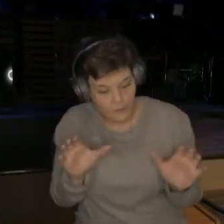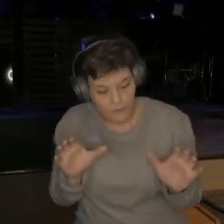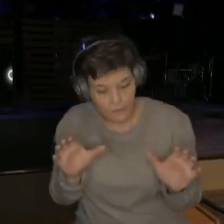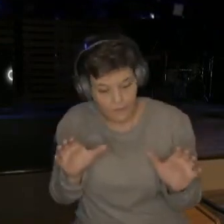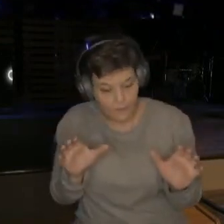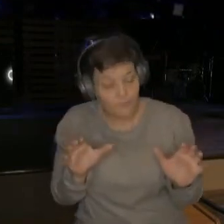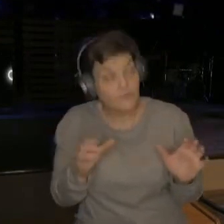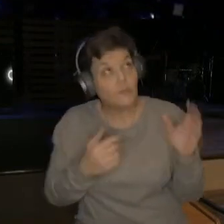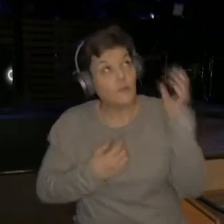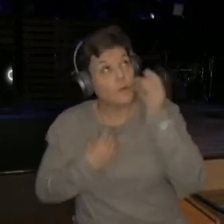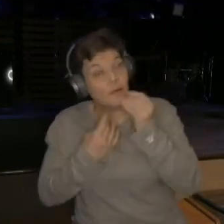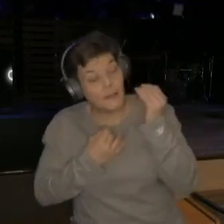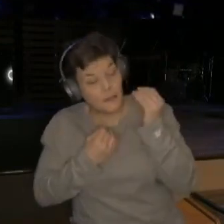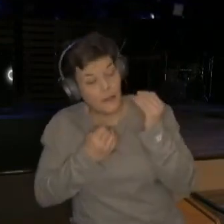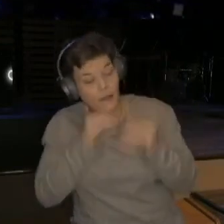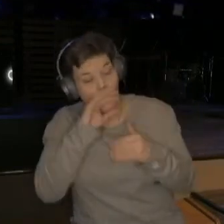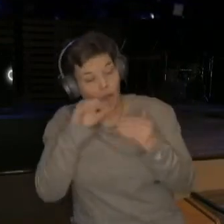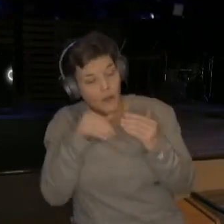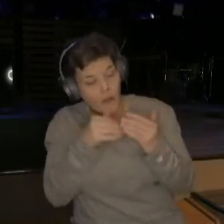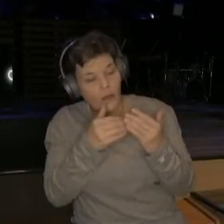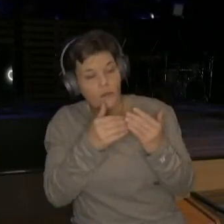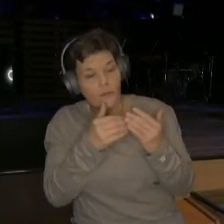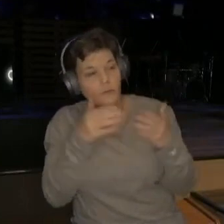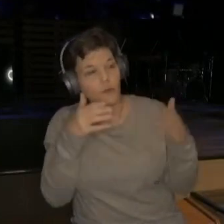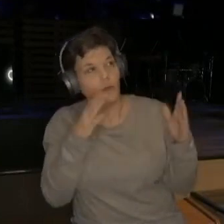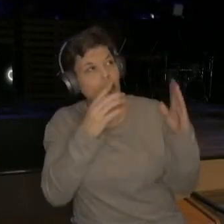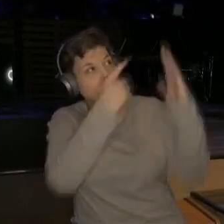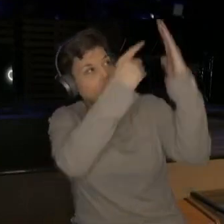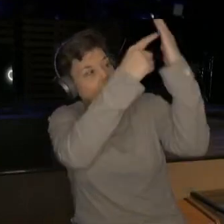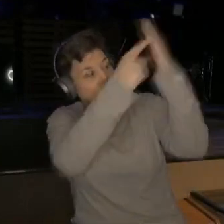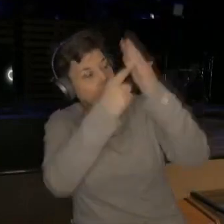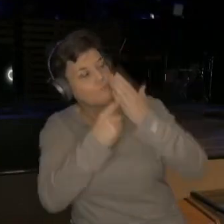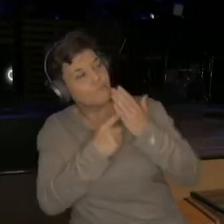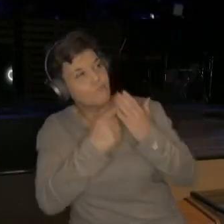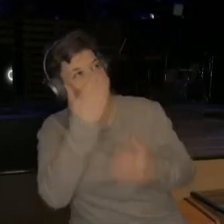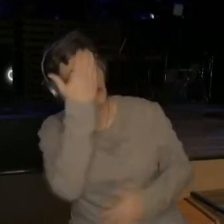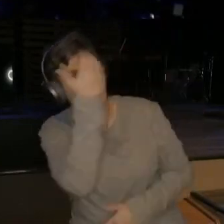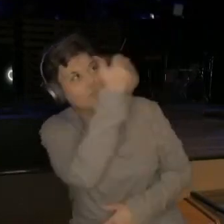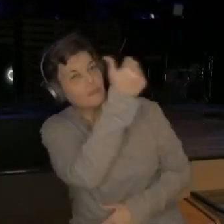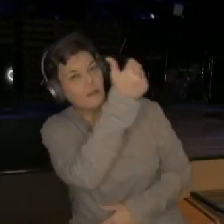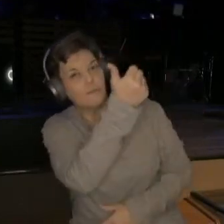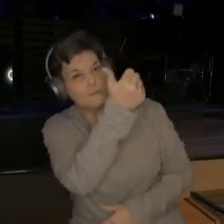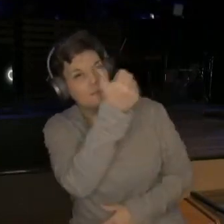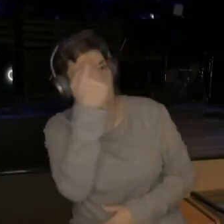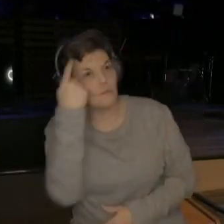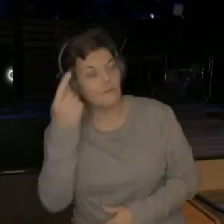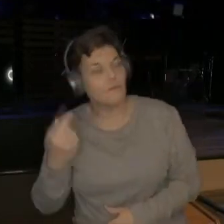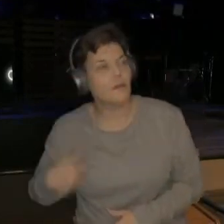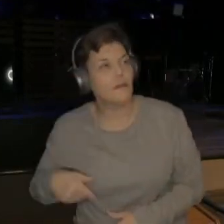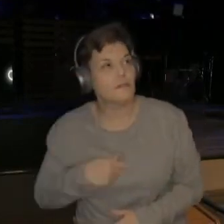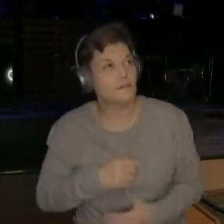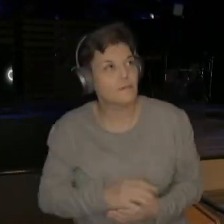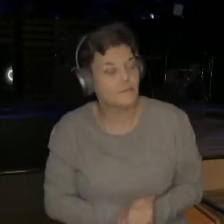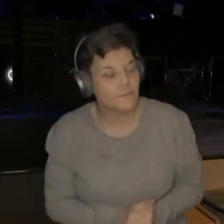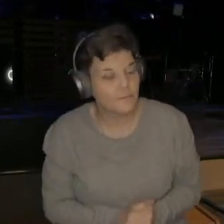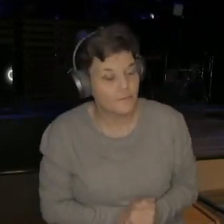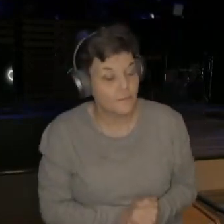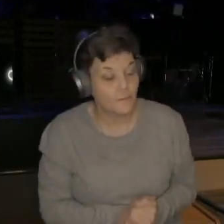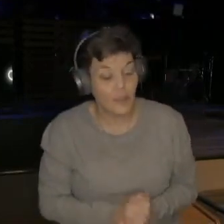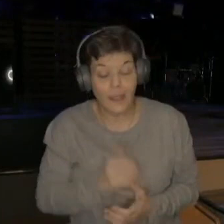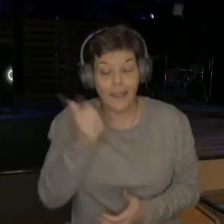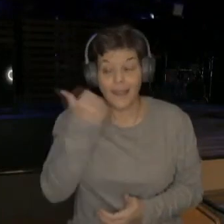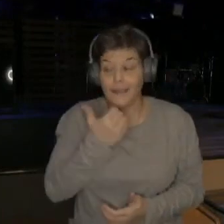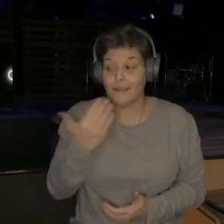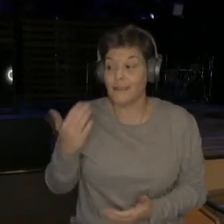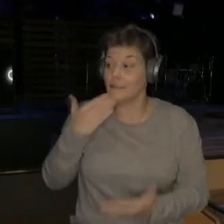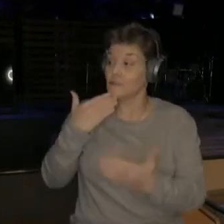revealed yourself to us. And so I pray that you will bless this time. Whatever is good, we give you the glory, and whatever is